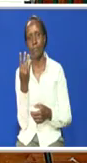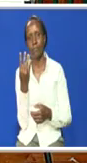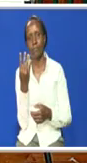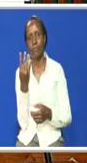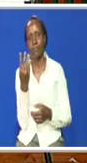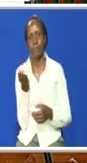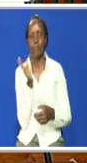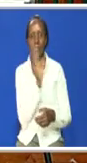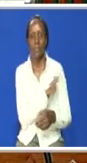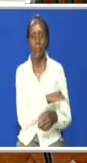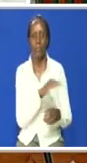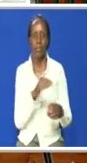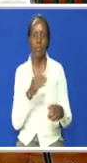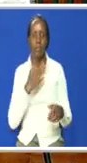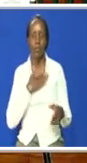Back to our song.